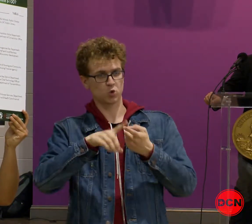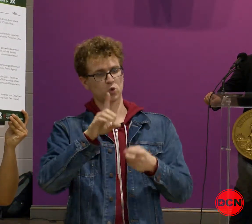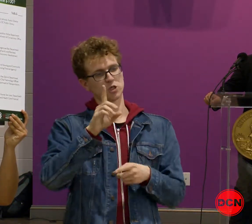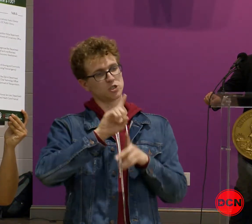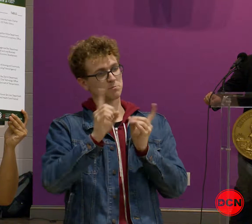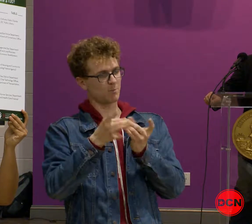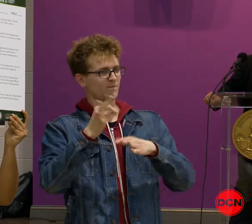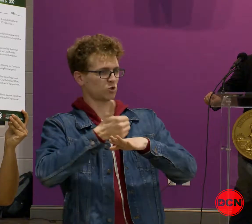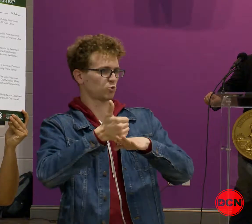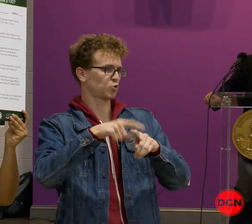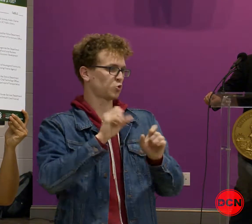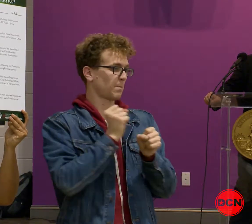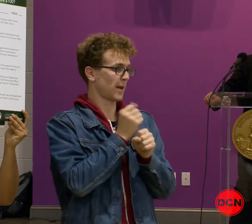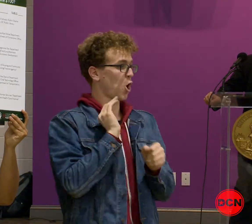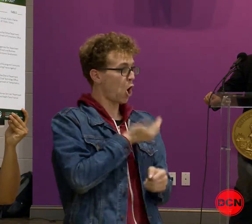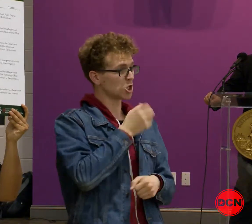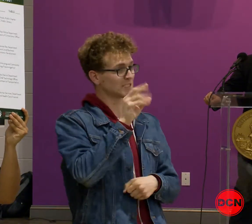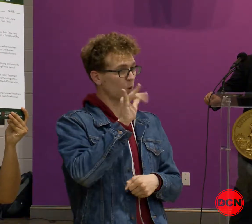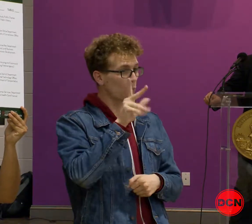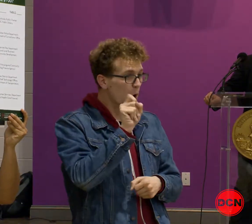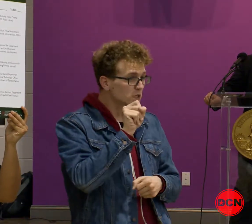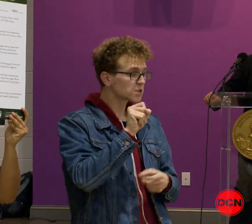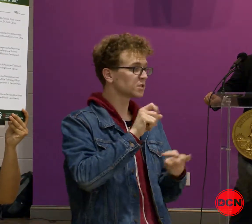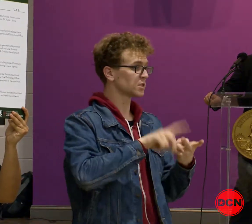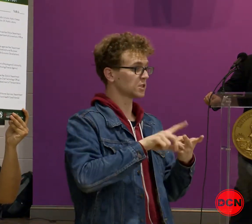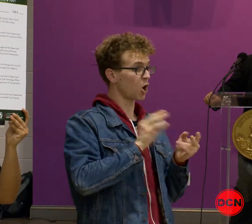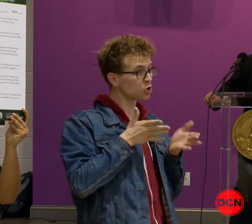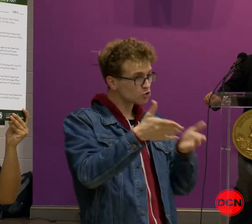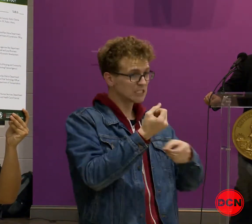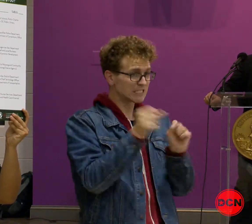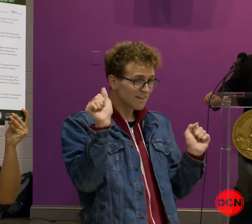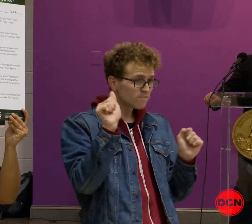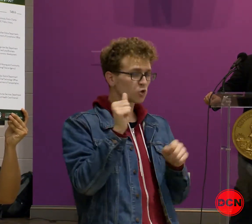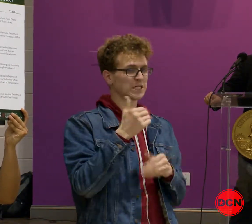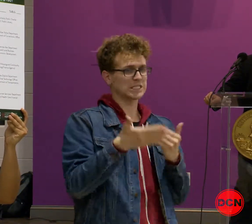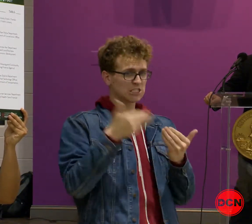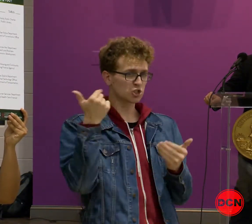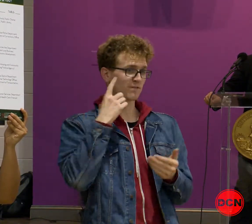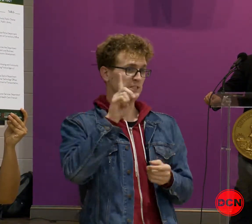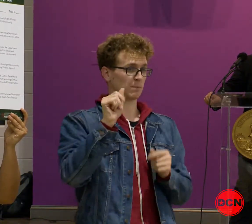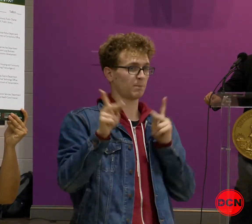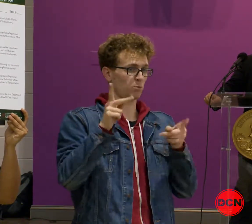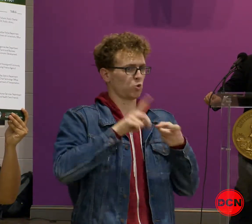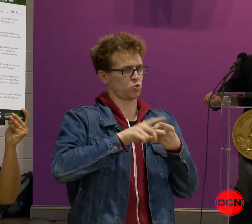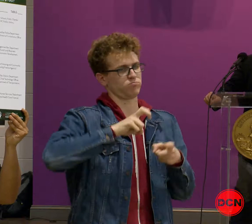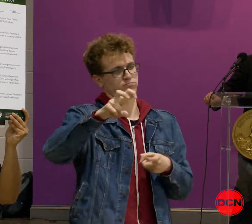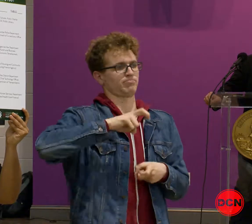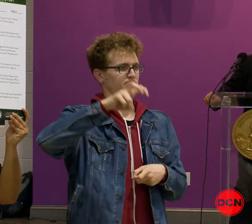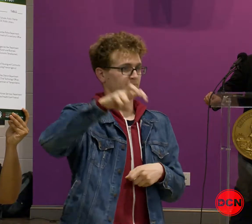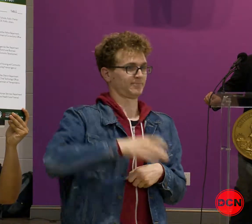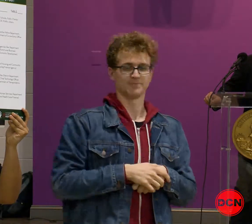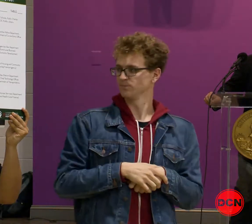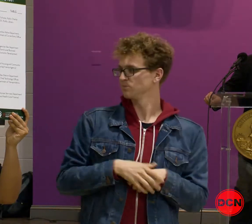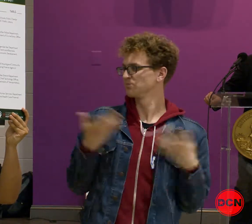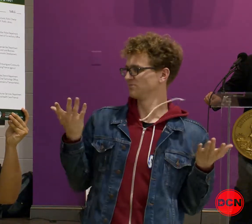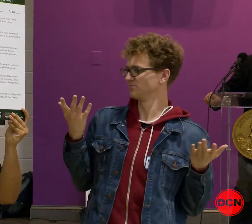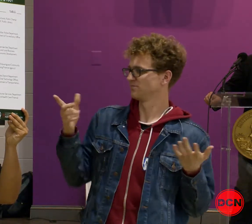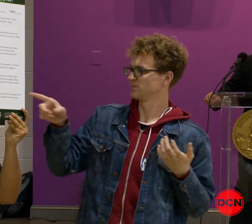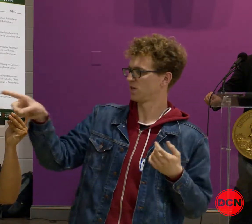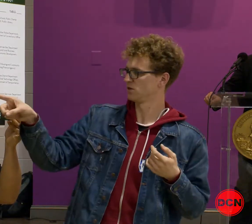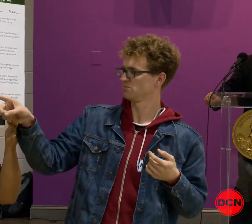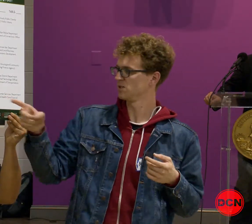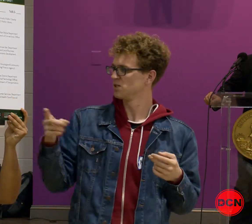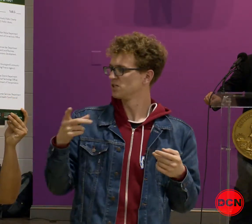also to DOT, Department of Transportation. So we can have more safer streets so people can be able